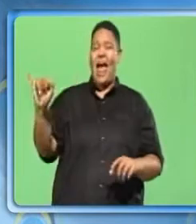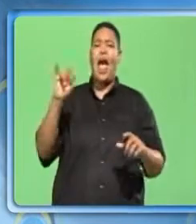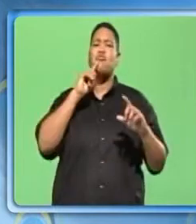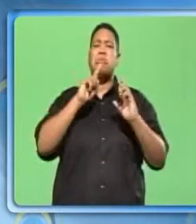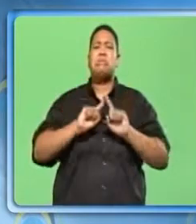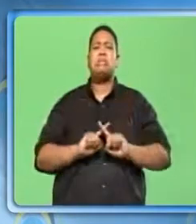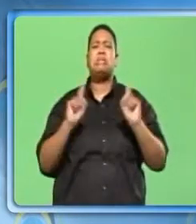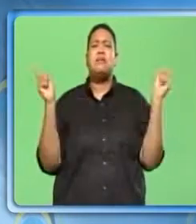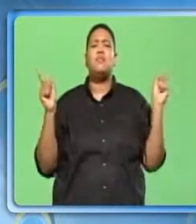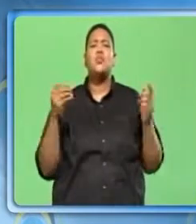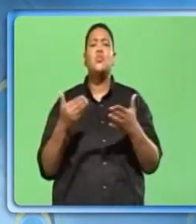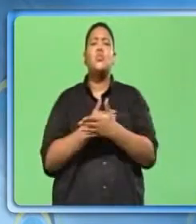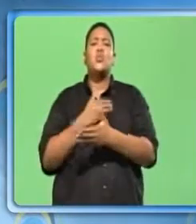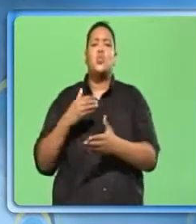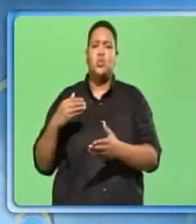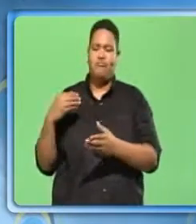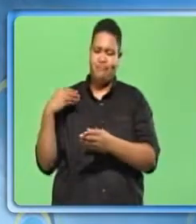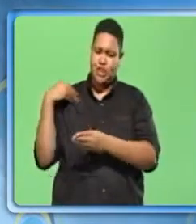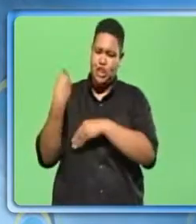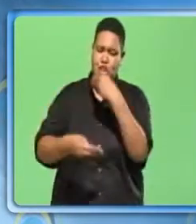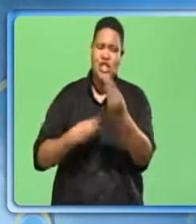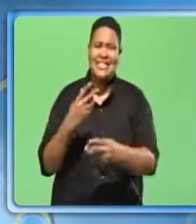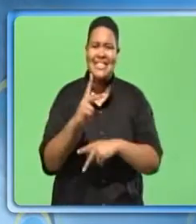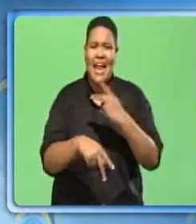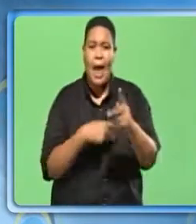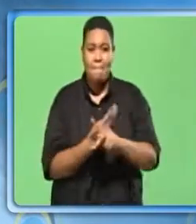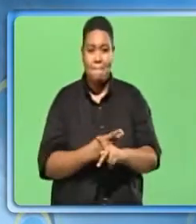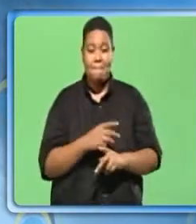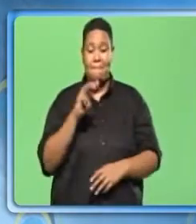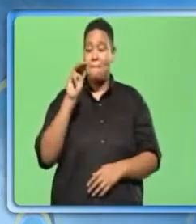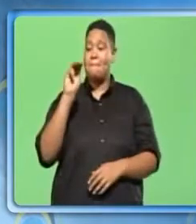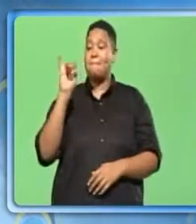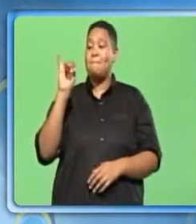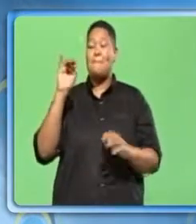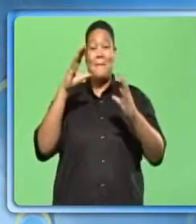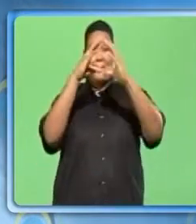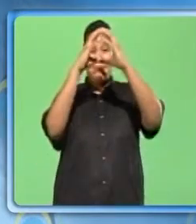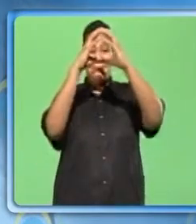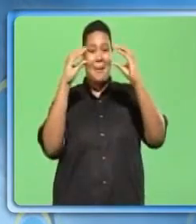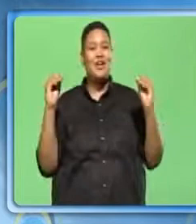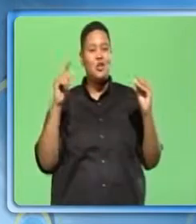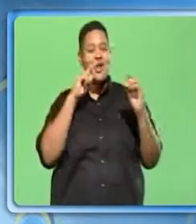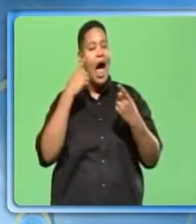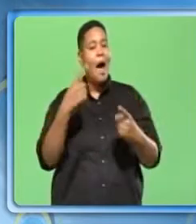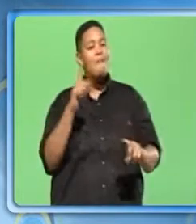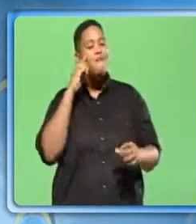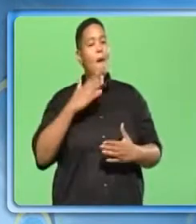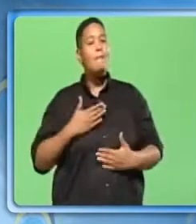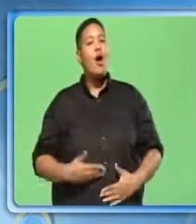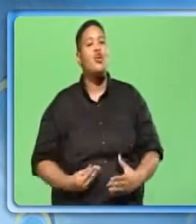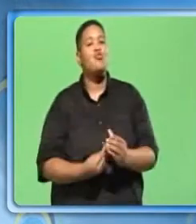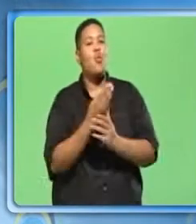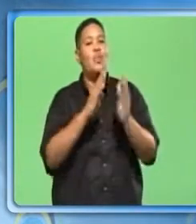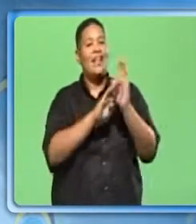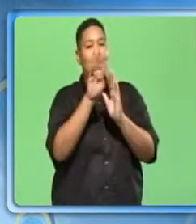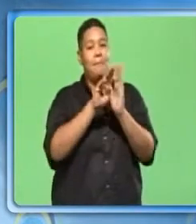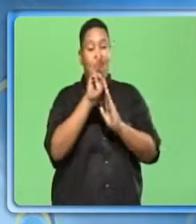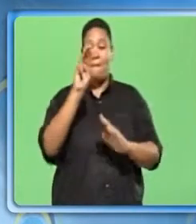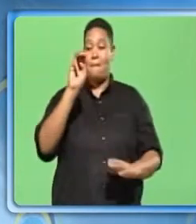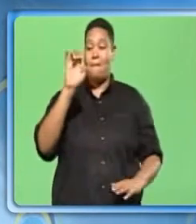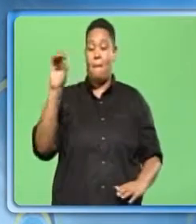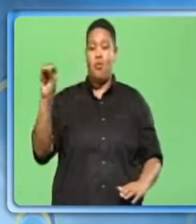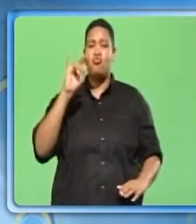new genotype. Mitosis occurs for body growth and development, while meiosis occurs for fertilization